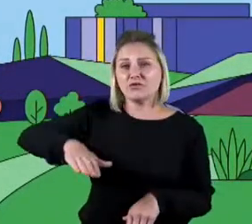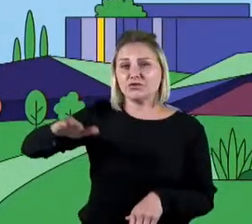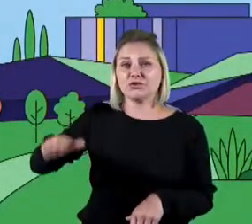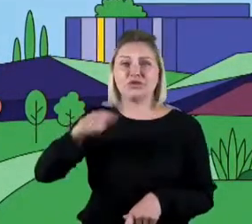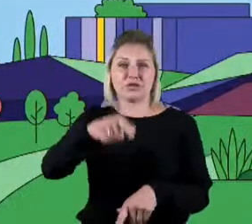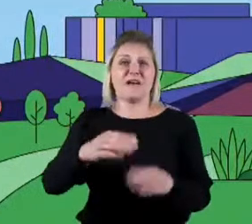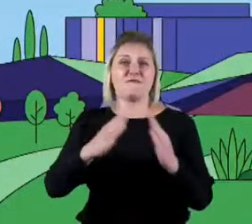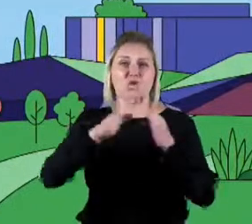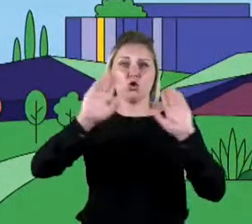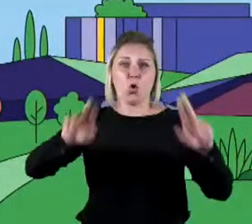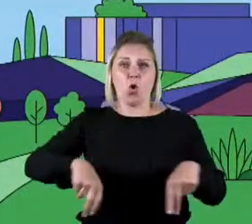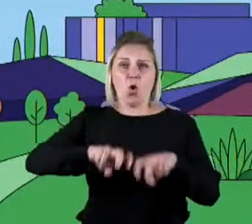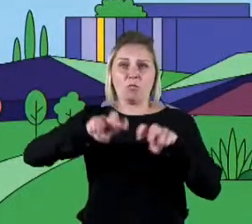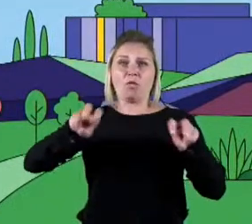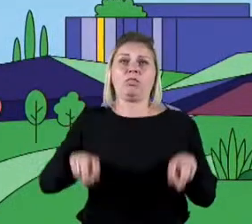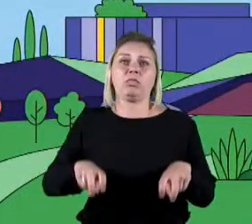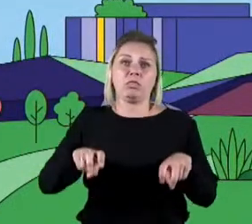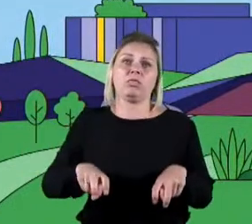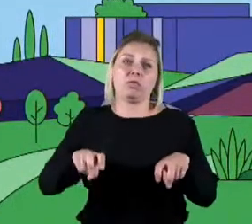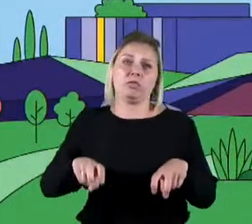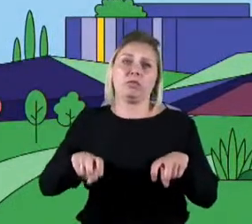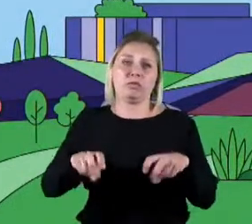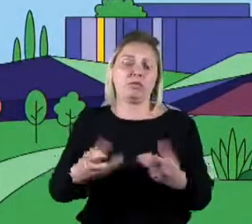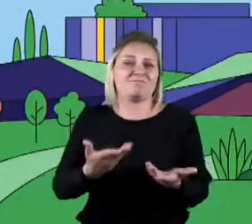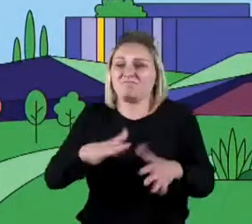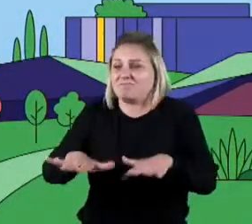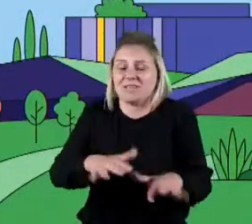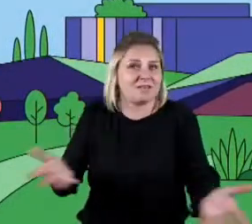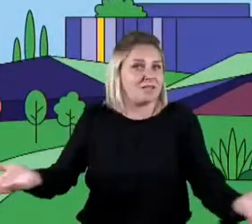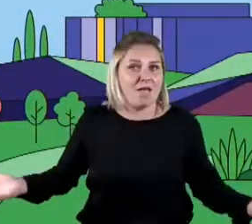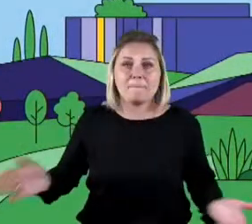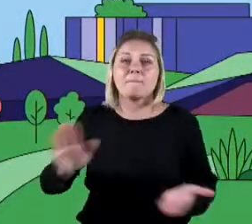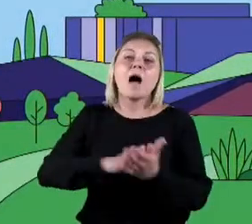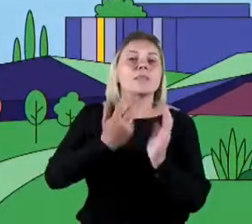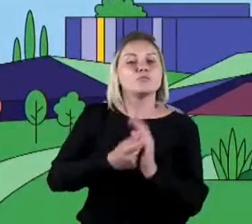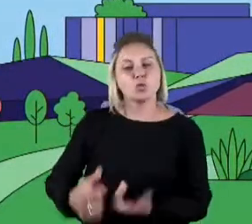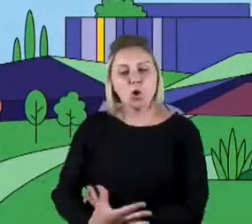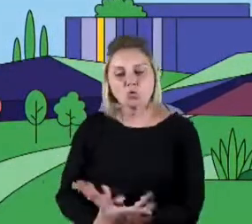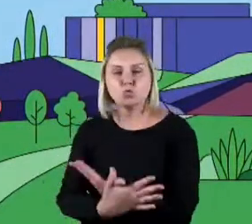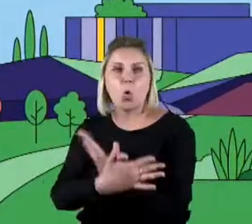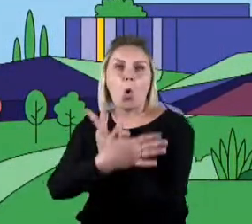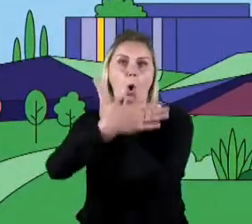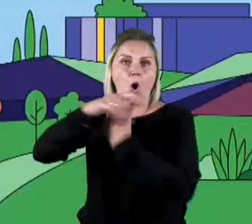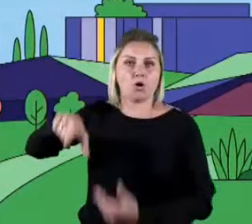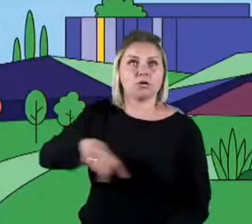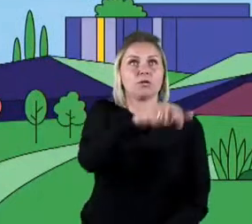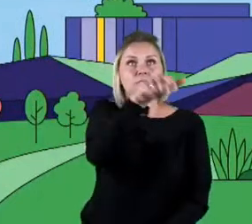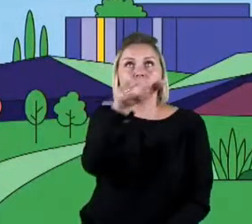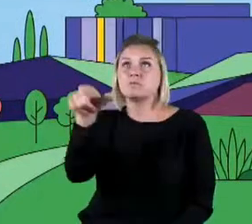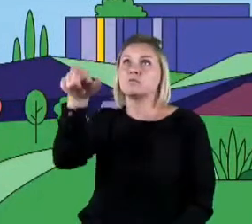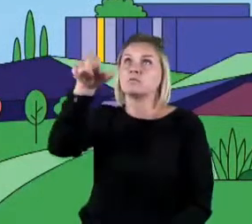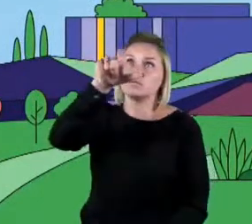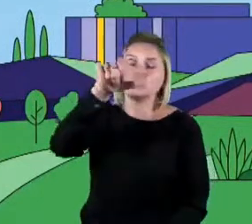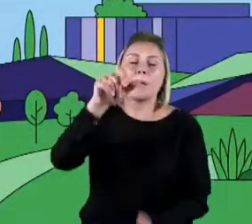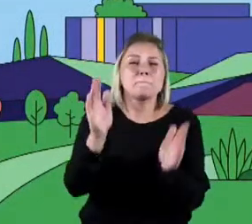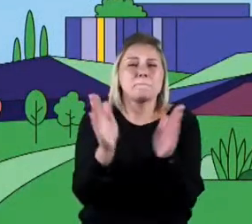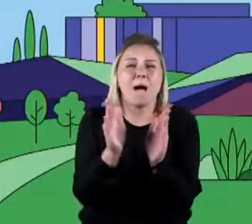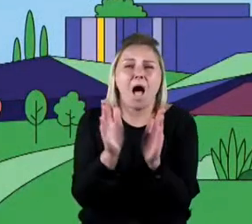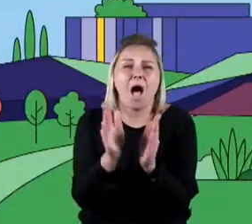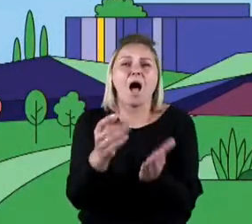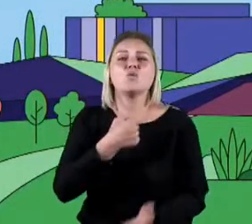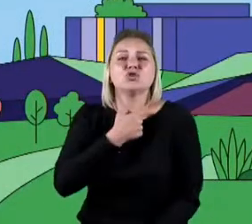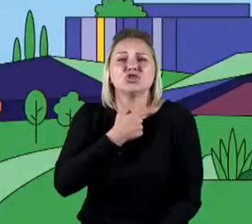So places like along the staircase, pocket areas, within that small